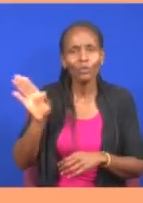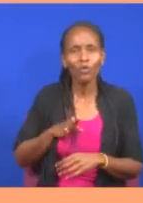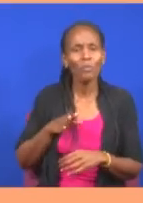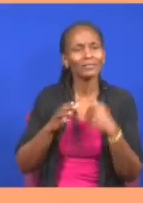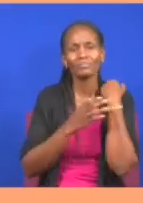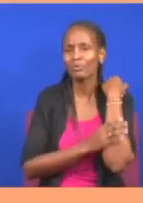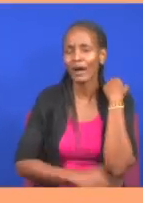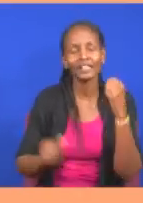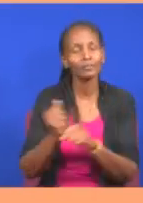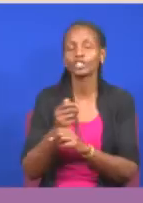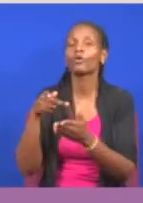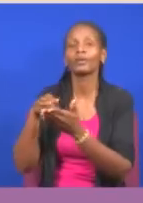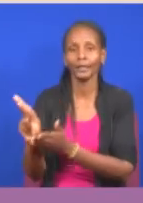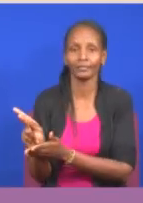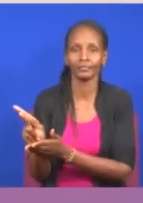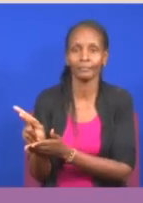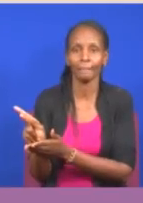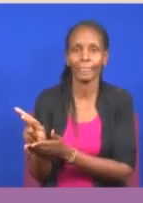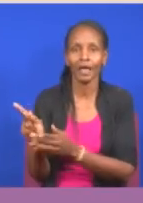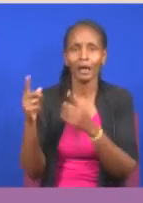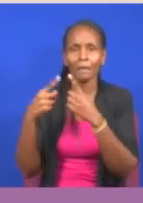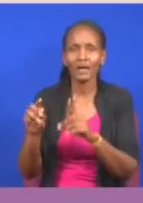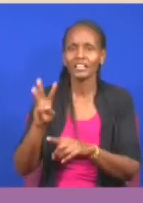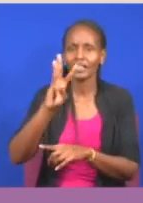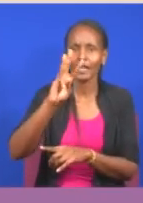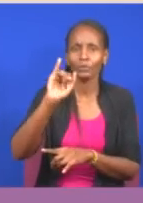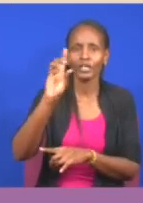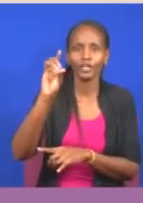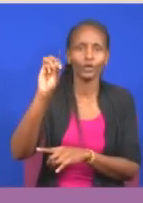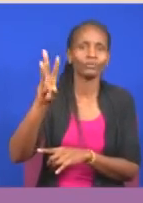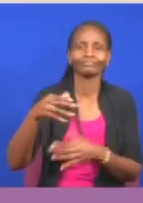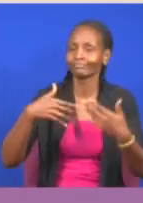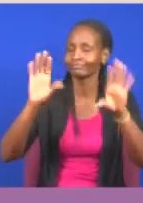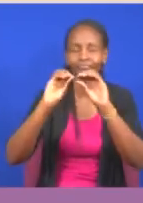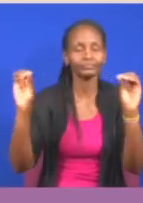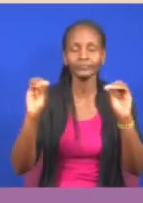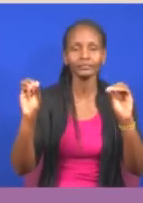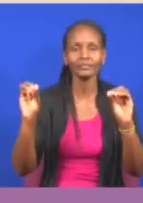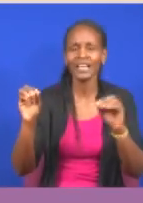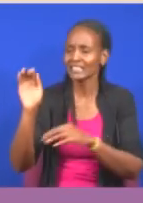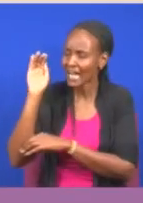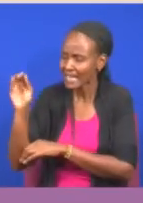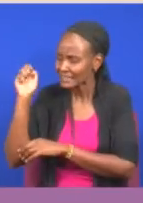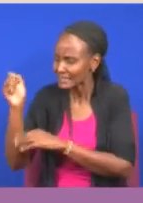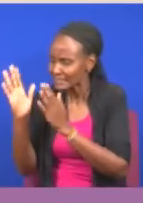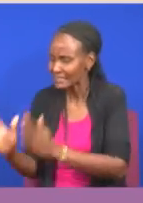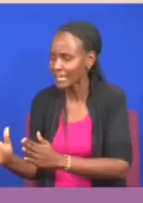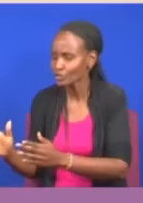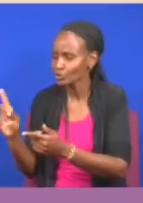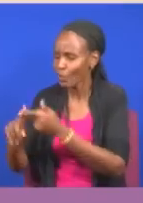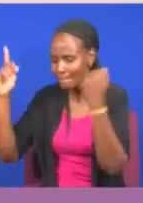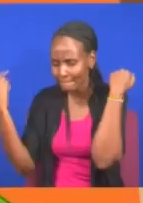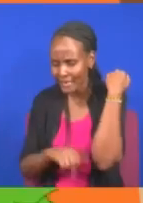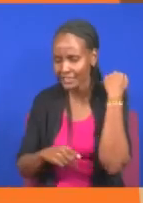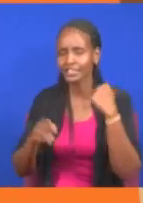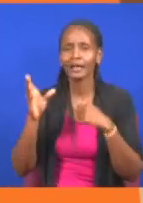not give him the money that he wanted. But the widow did not give up hope. She pleaded to the judge to punish the bad man who had